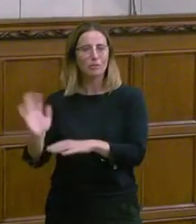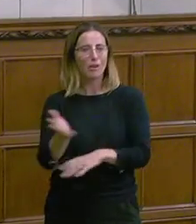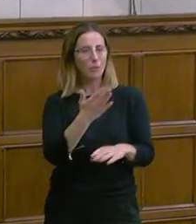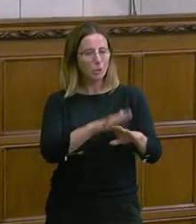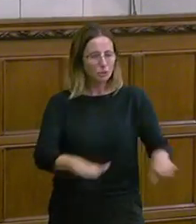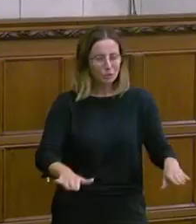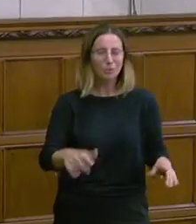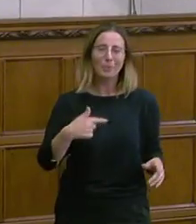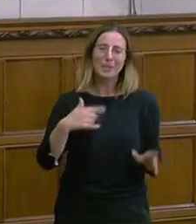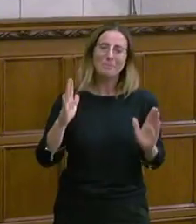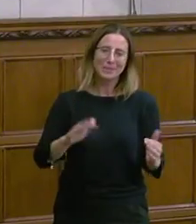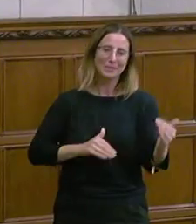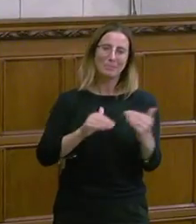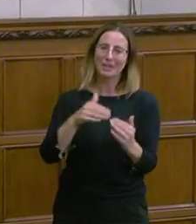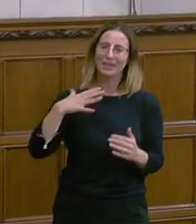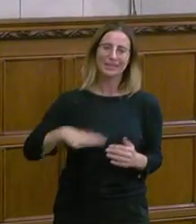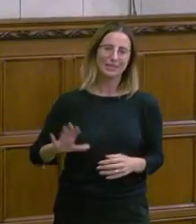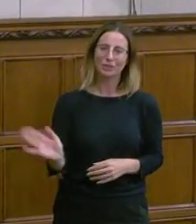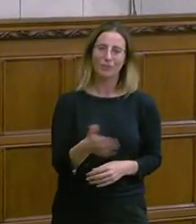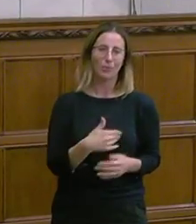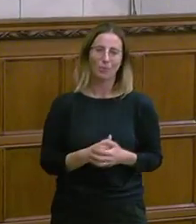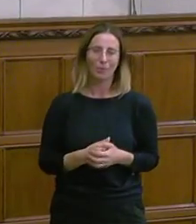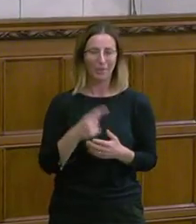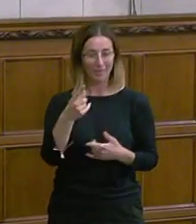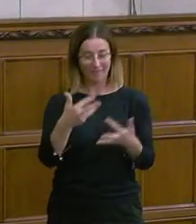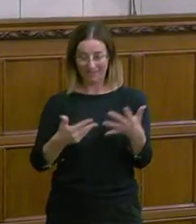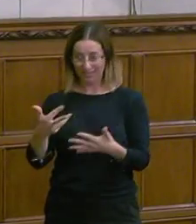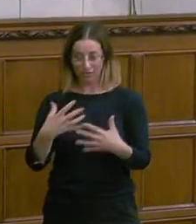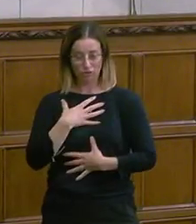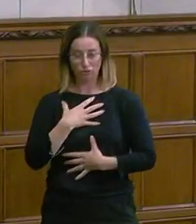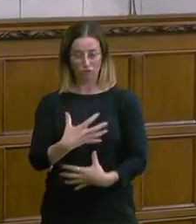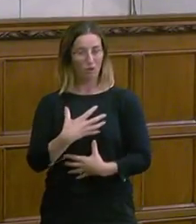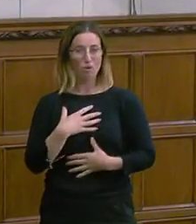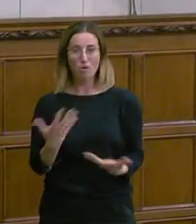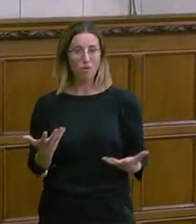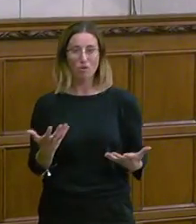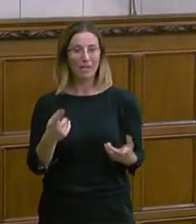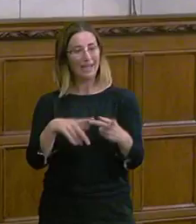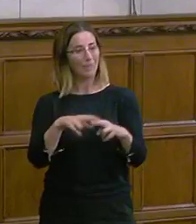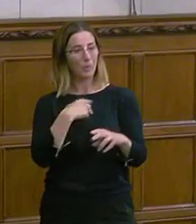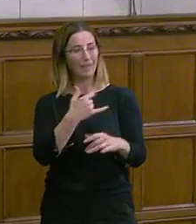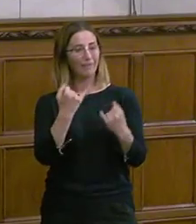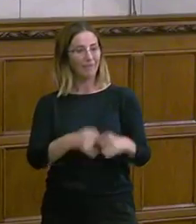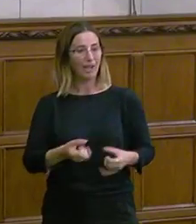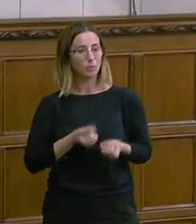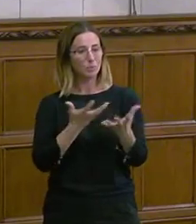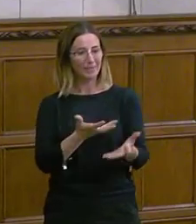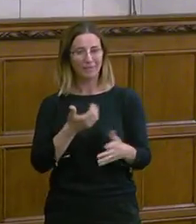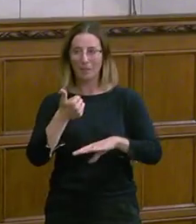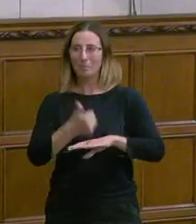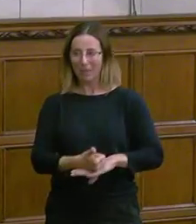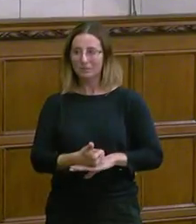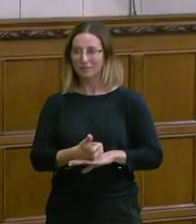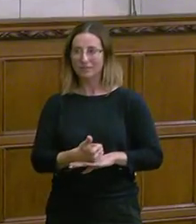their needs and provisions are. And the figures are shocking, that if we do not give basic support, that is not a